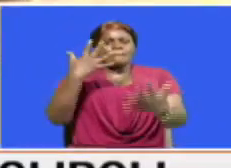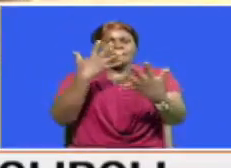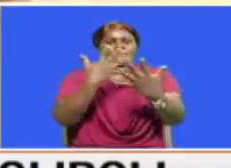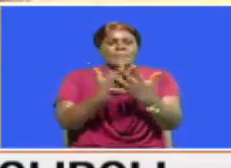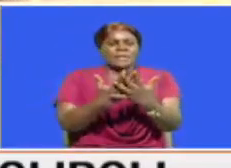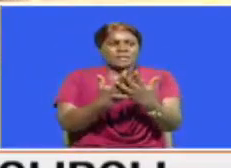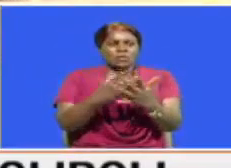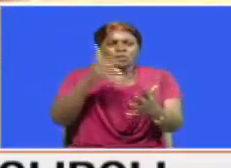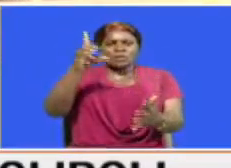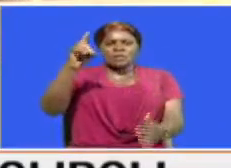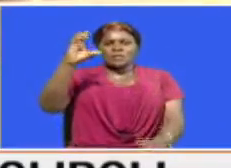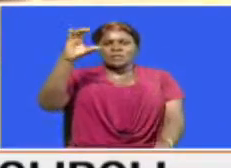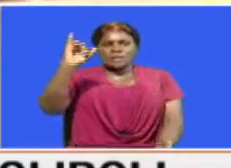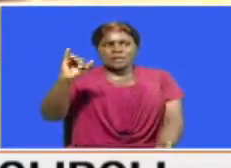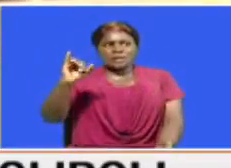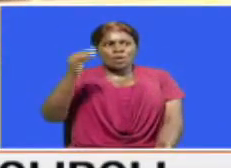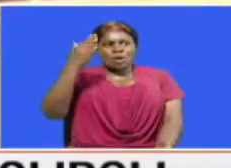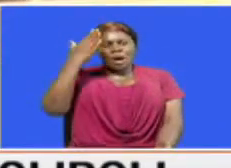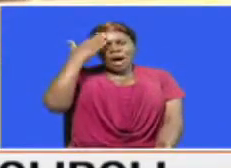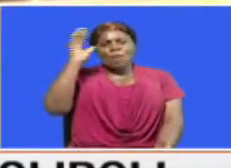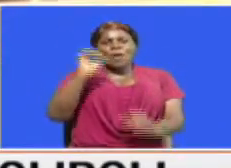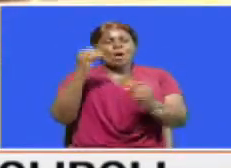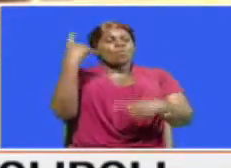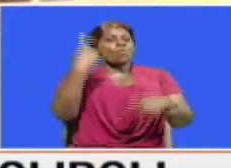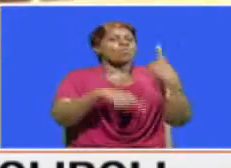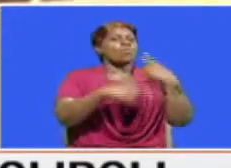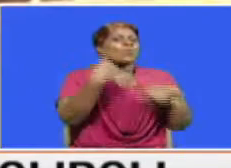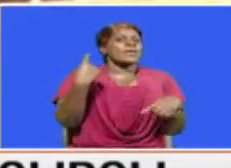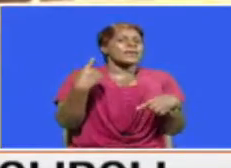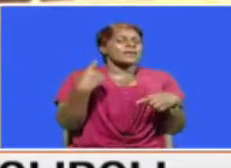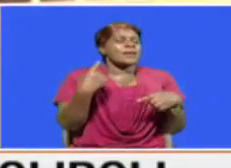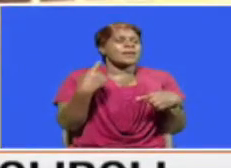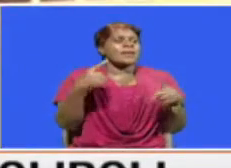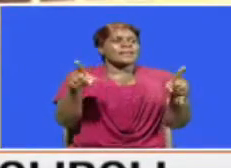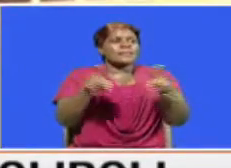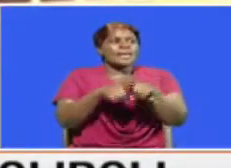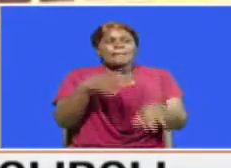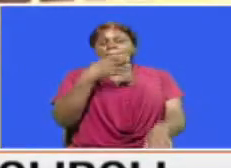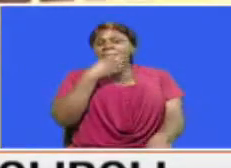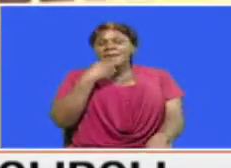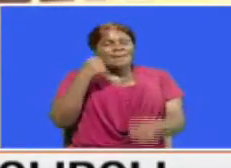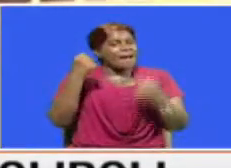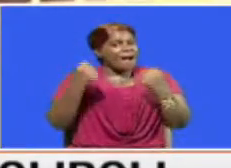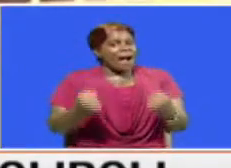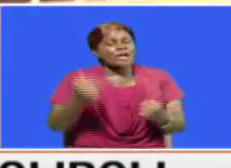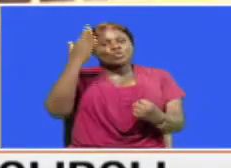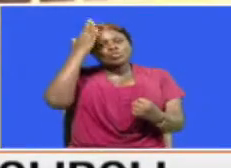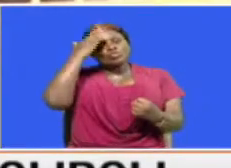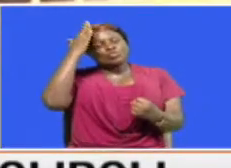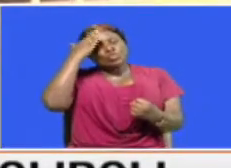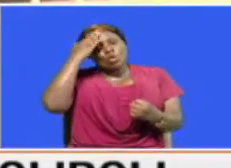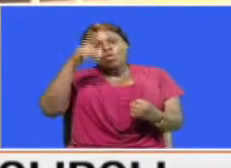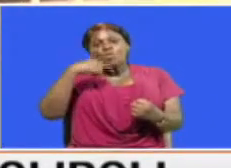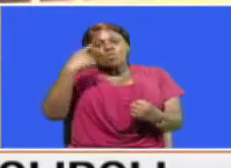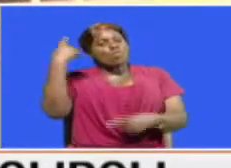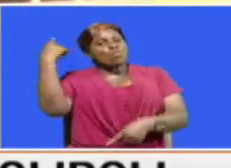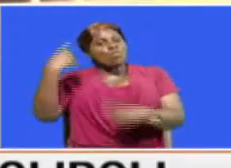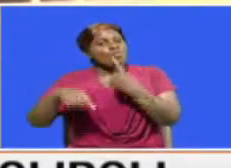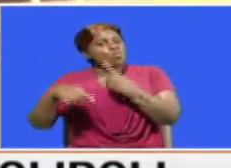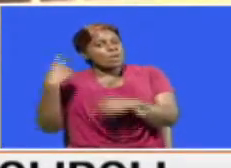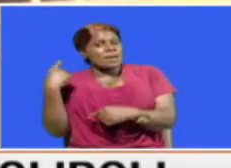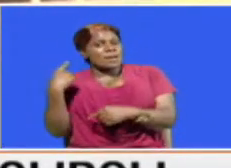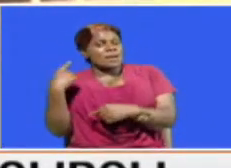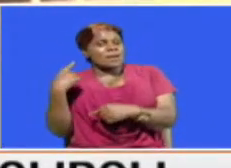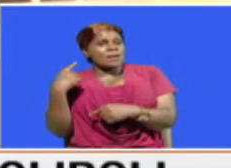na DCI haujui nani atakayeshinda. Hata pia kwa wanaume GSU, Prisons,